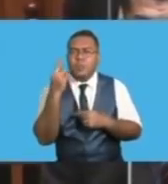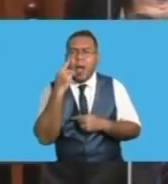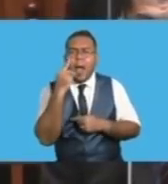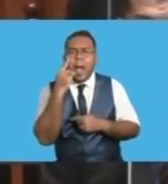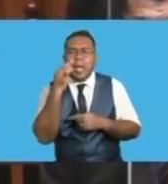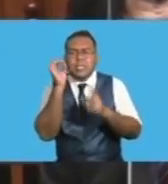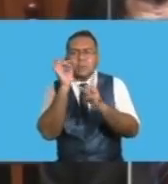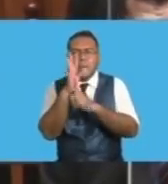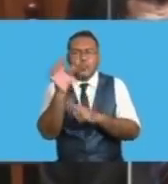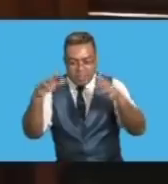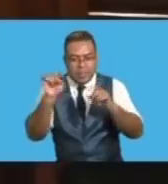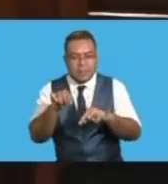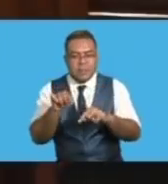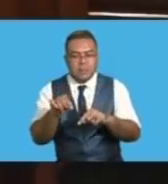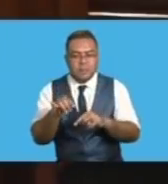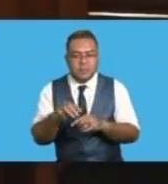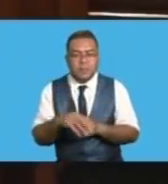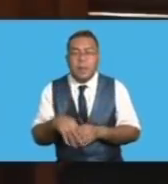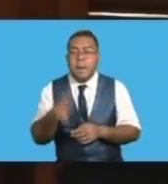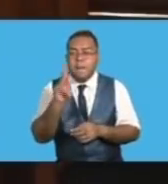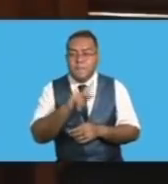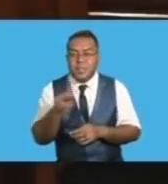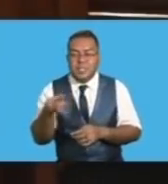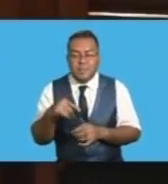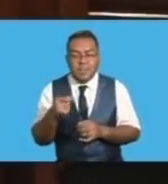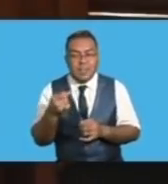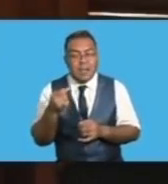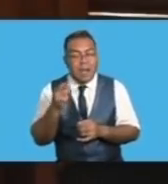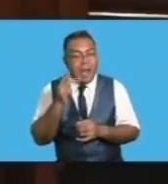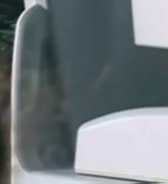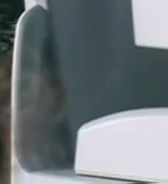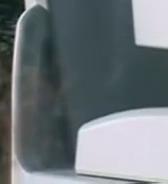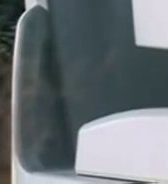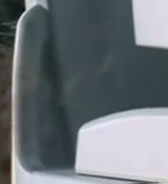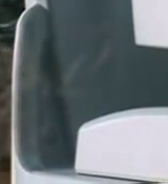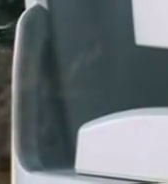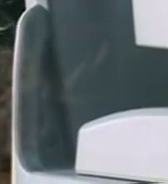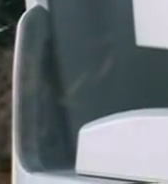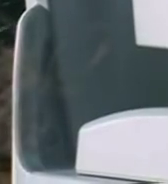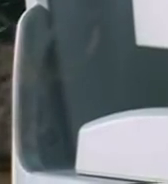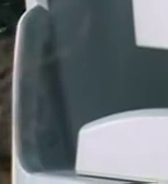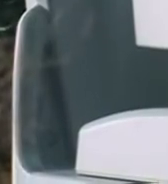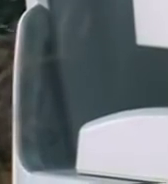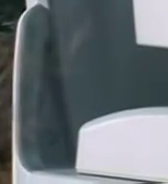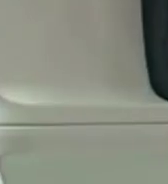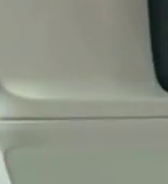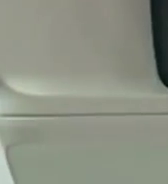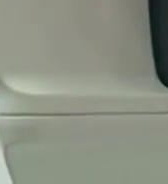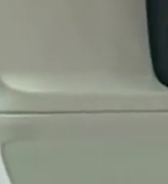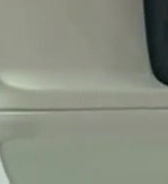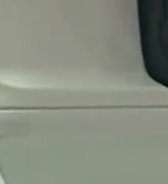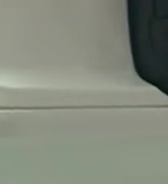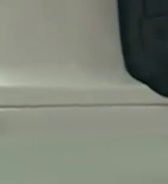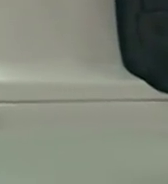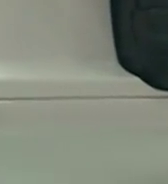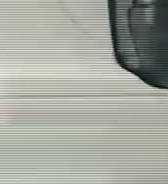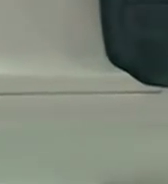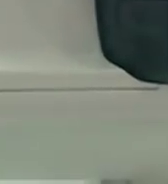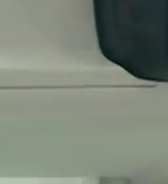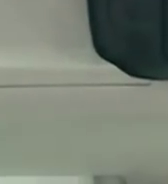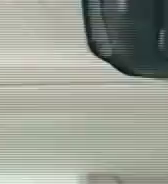they also included in your list? Pacific Eye Institute exists because of the Fred Hollows Foundation desire to